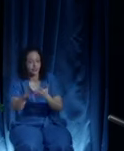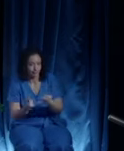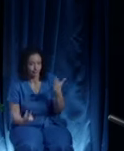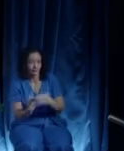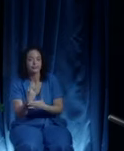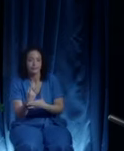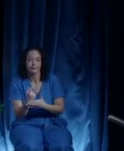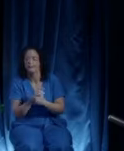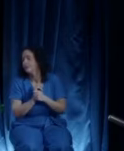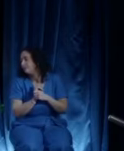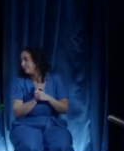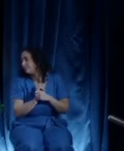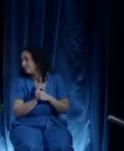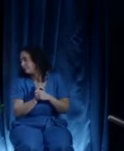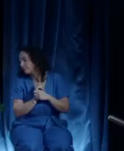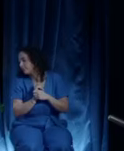know,